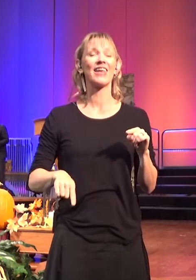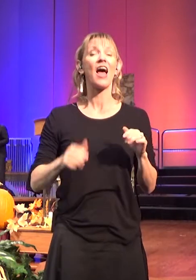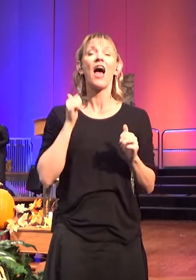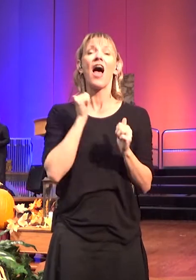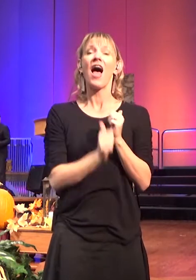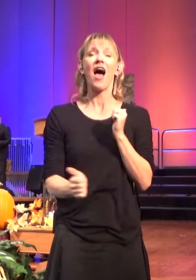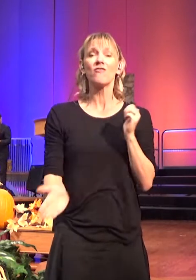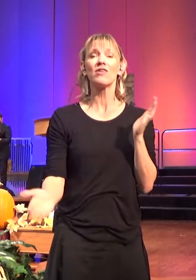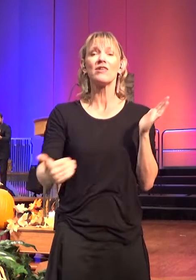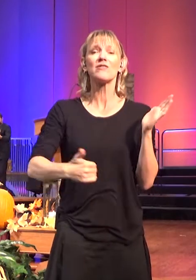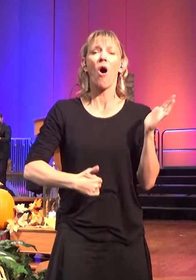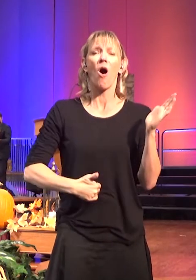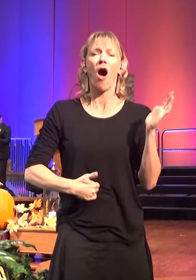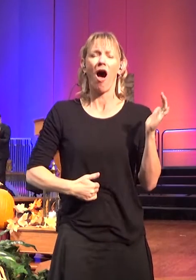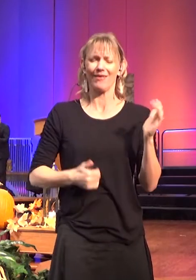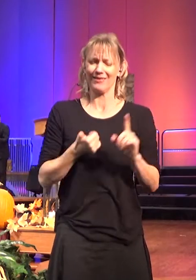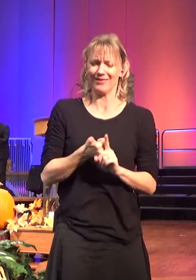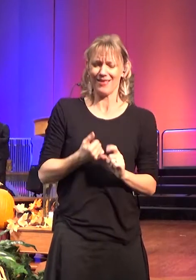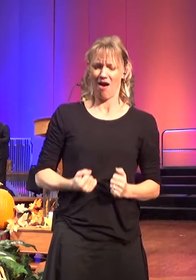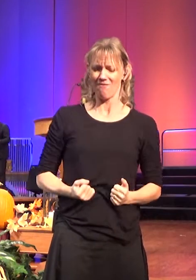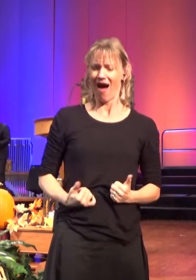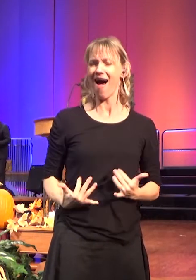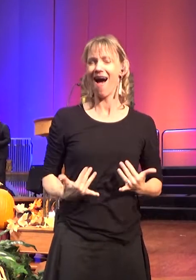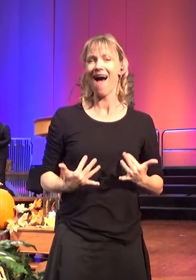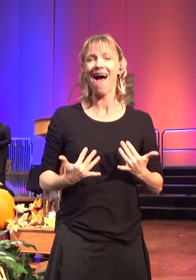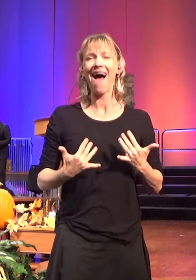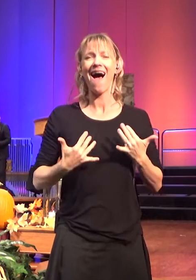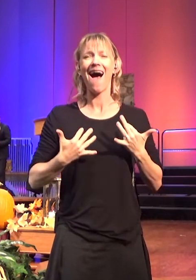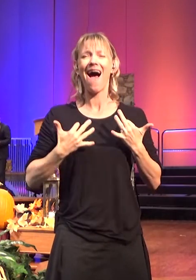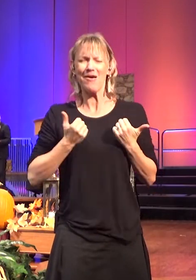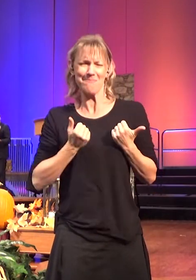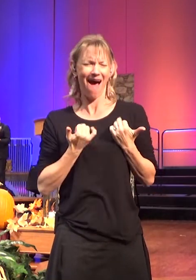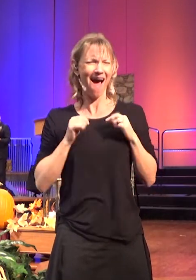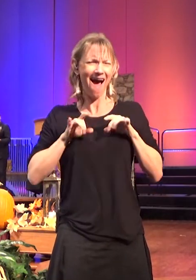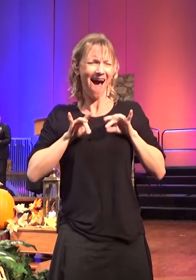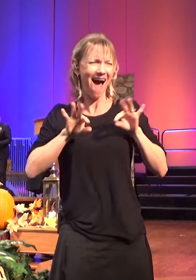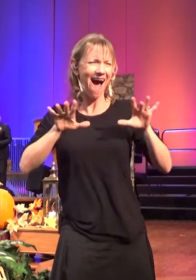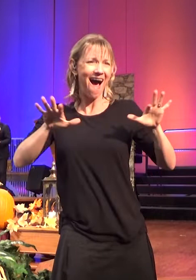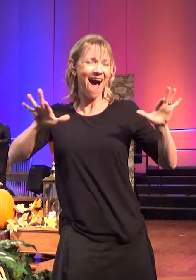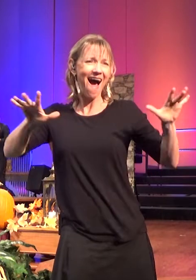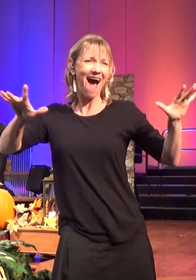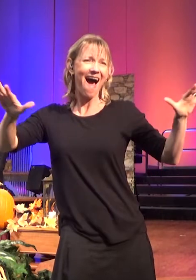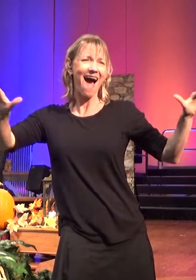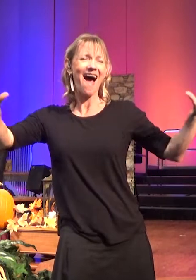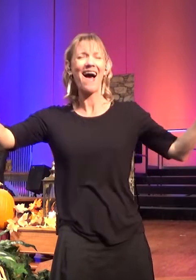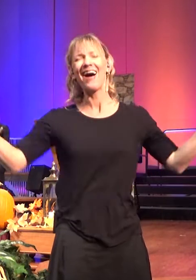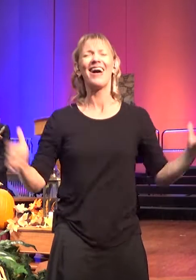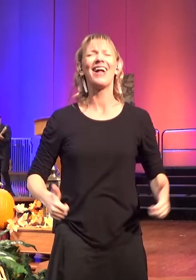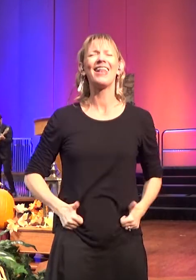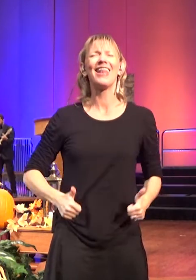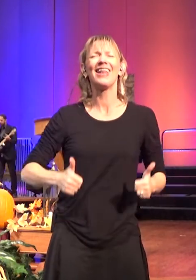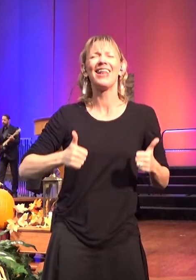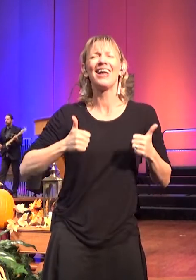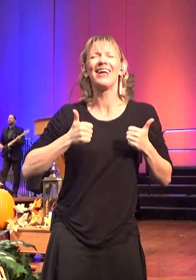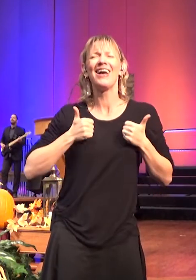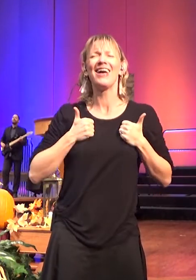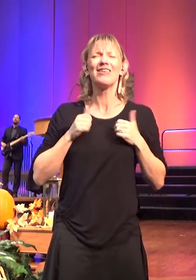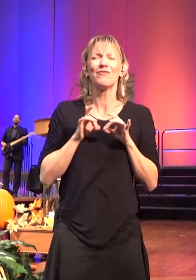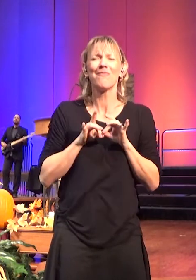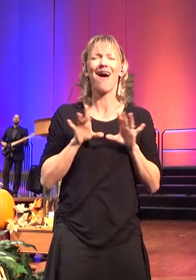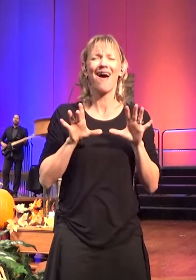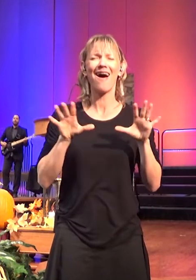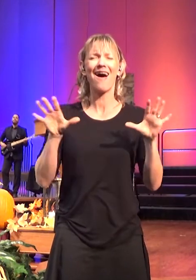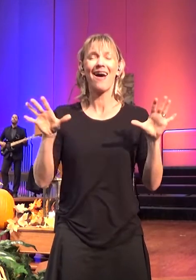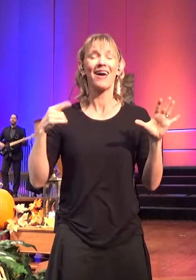Every soul is a soul on fire, burning bright with the light of life.